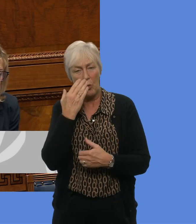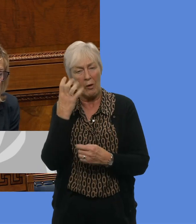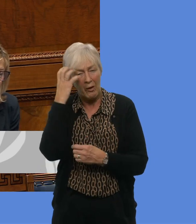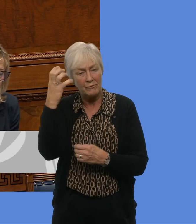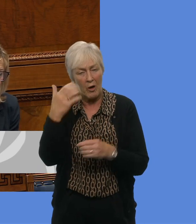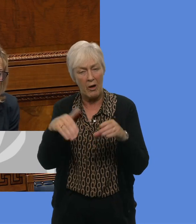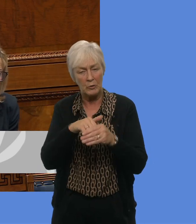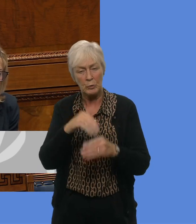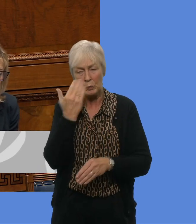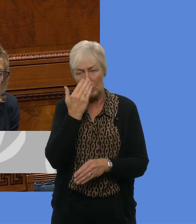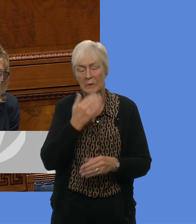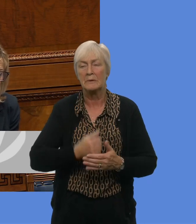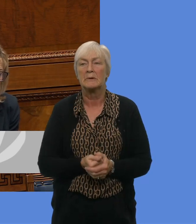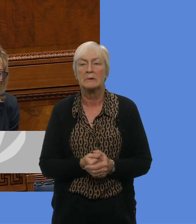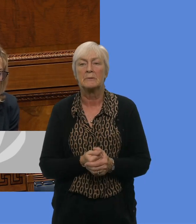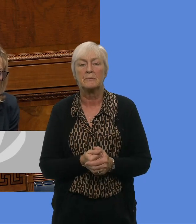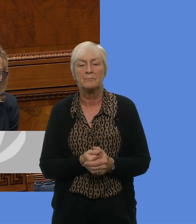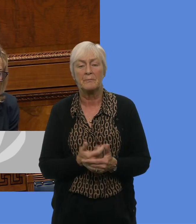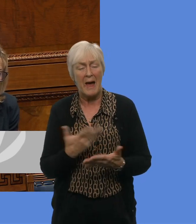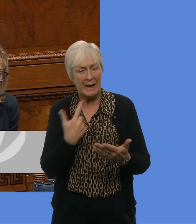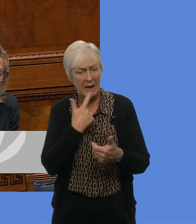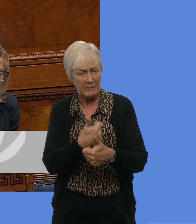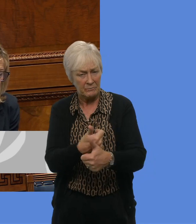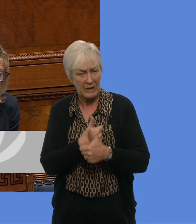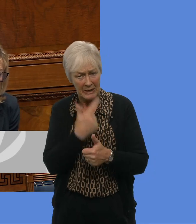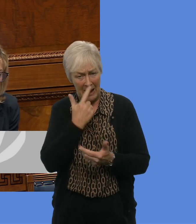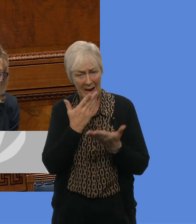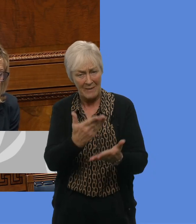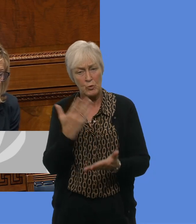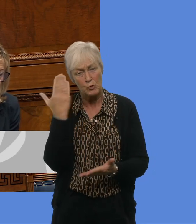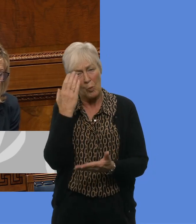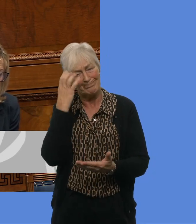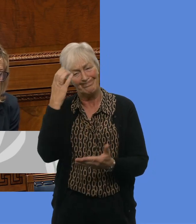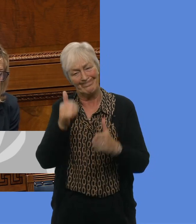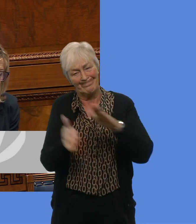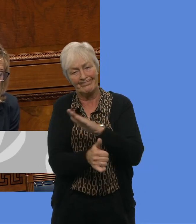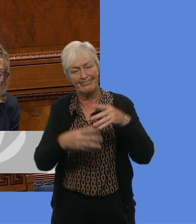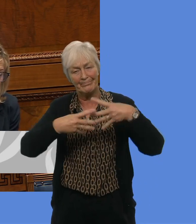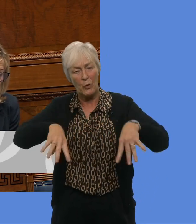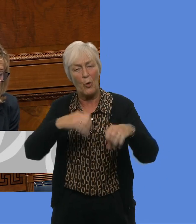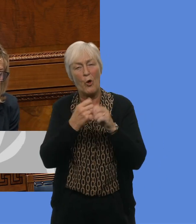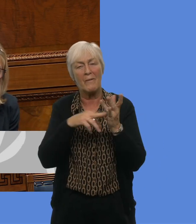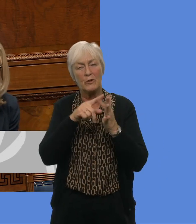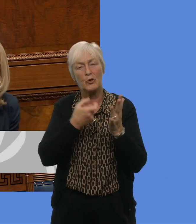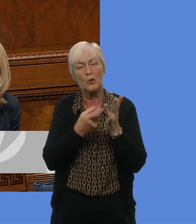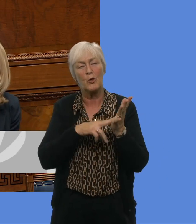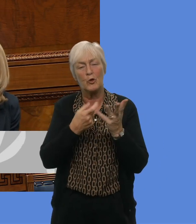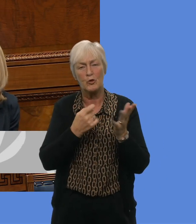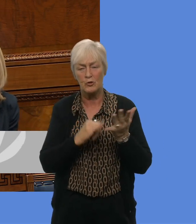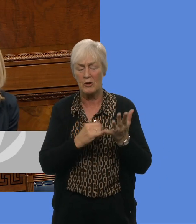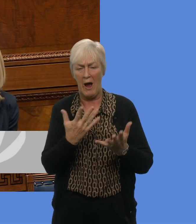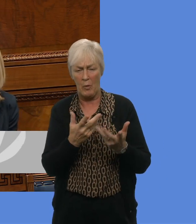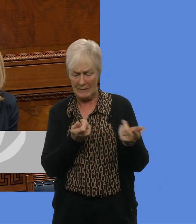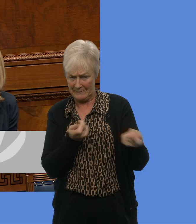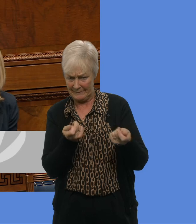School. Minister, is there any advice you could give to school governors, particularly of schools that are stuck on the SEB programme, how we manage to